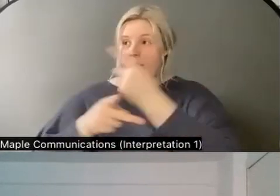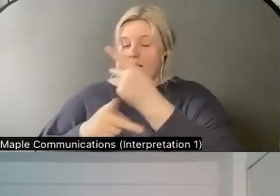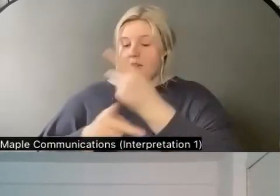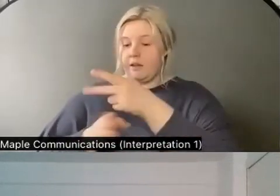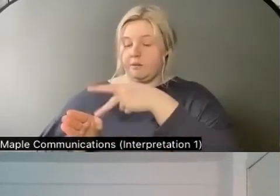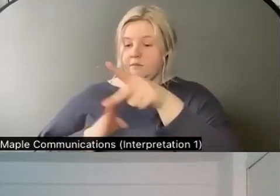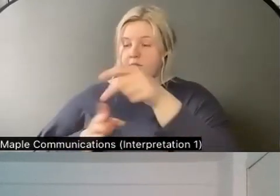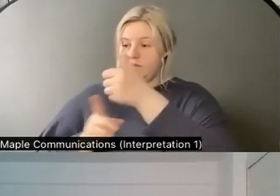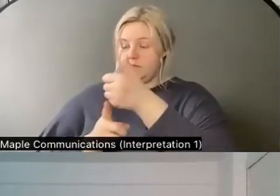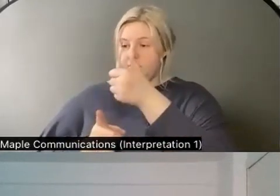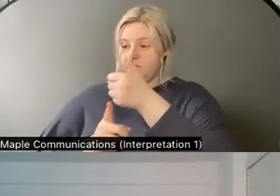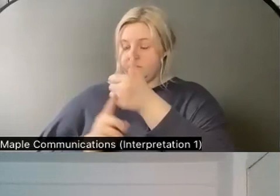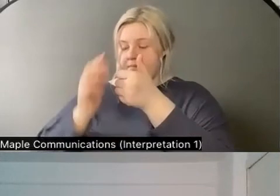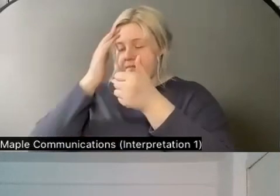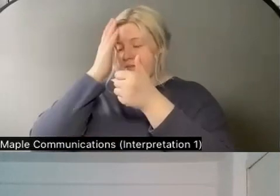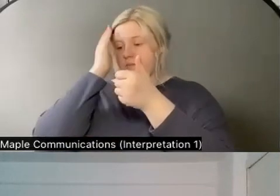overtly,